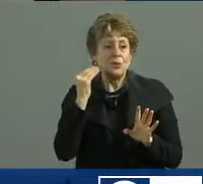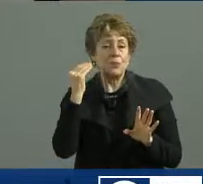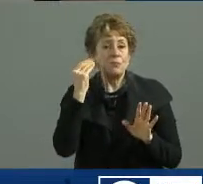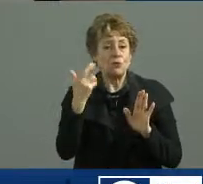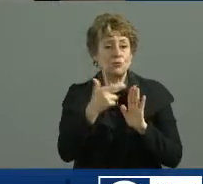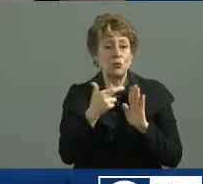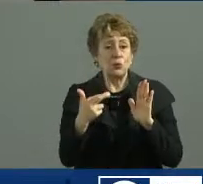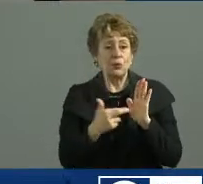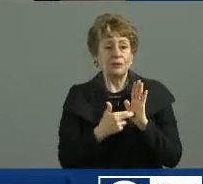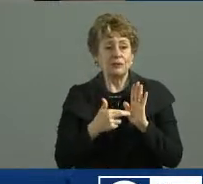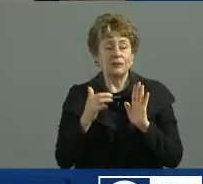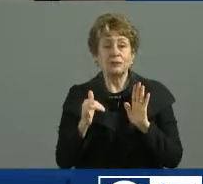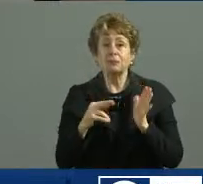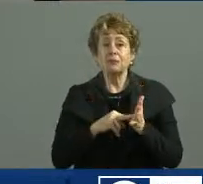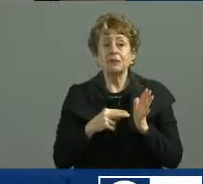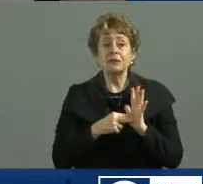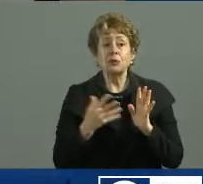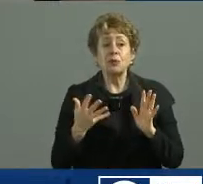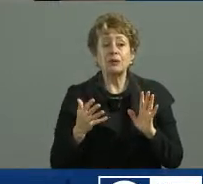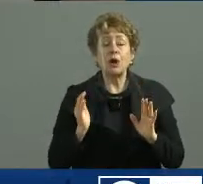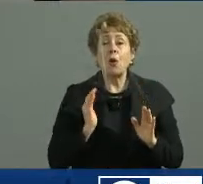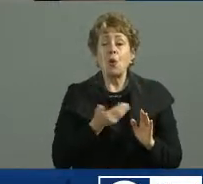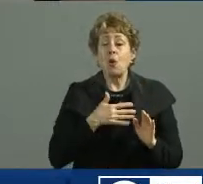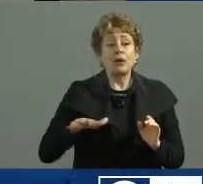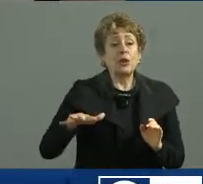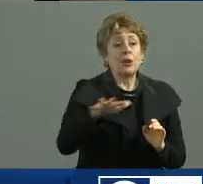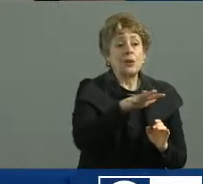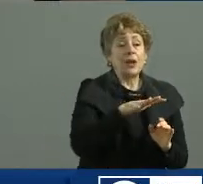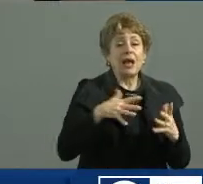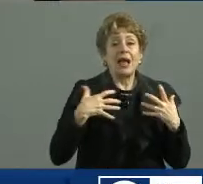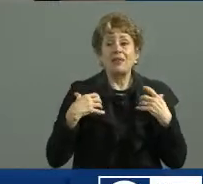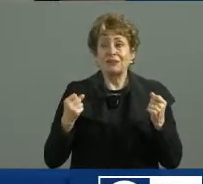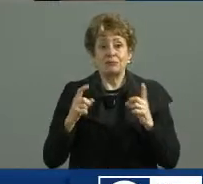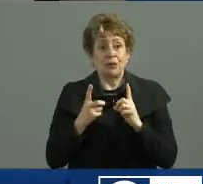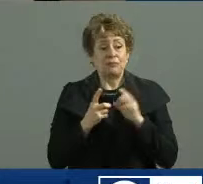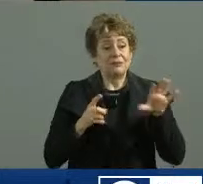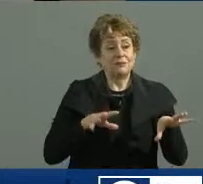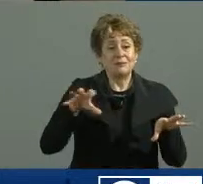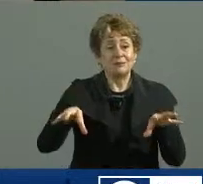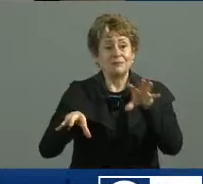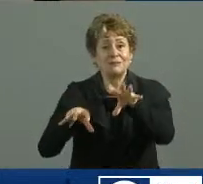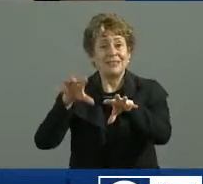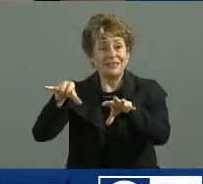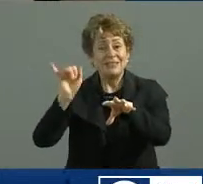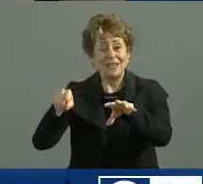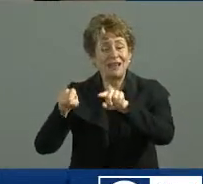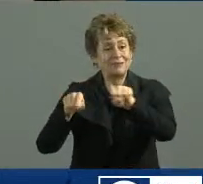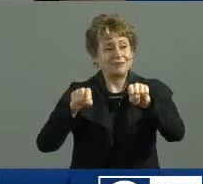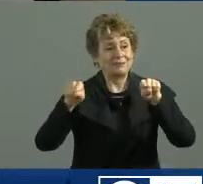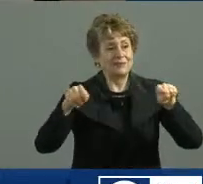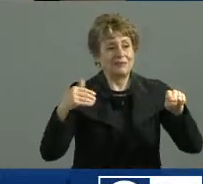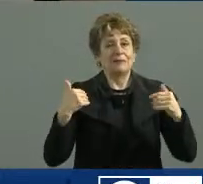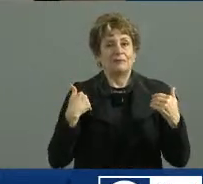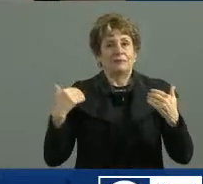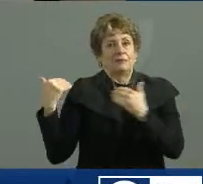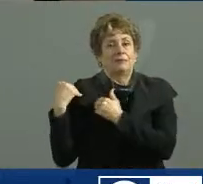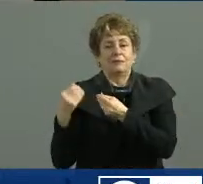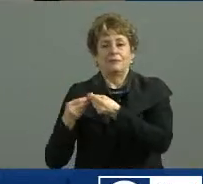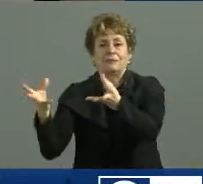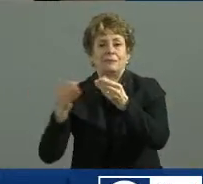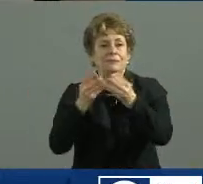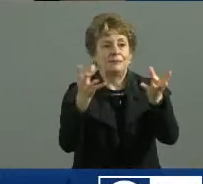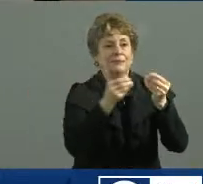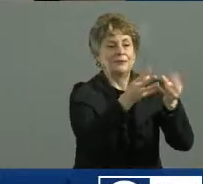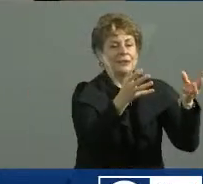health departments are the boots on the ground and the experts in their communities. They have jurisdictions for their local